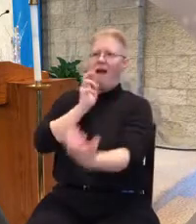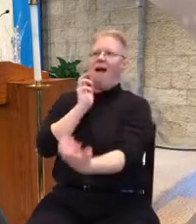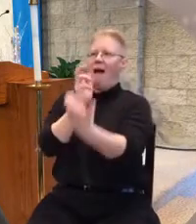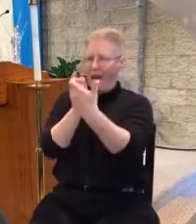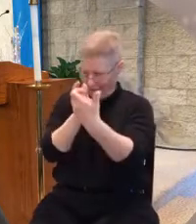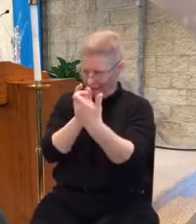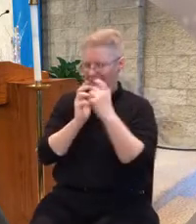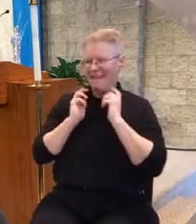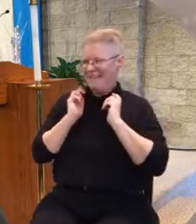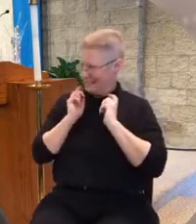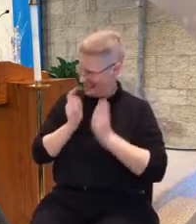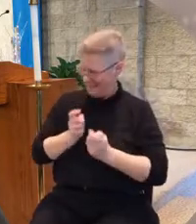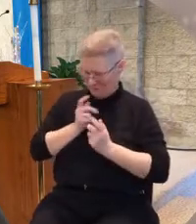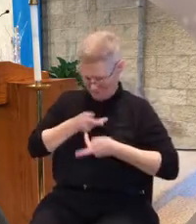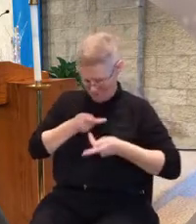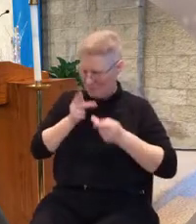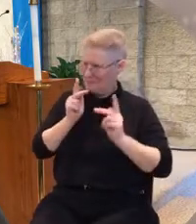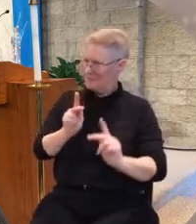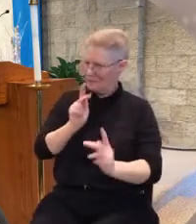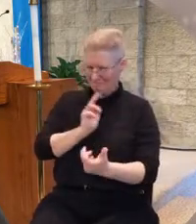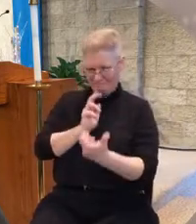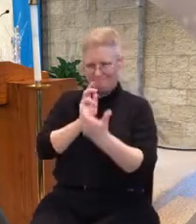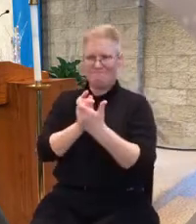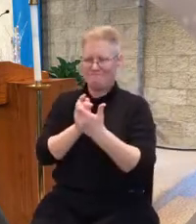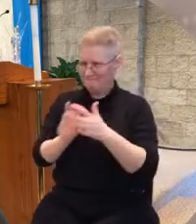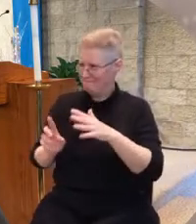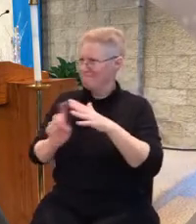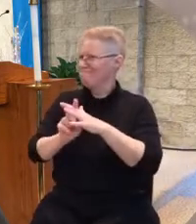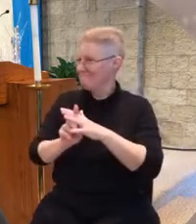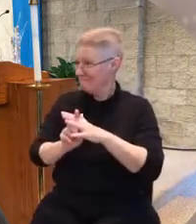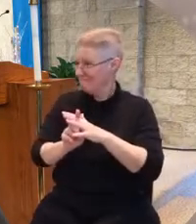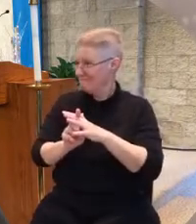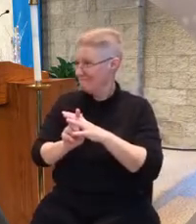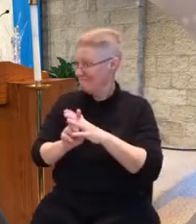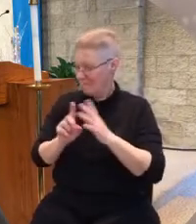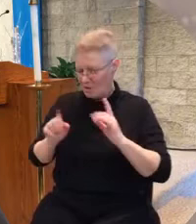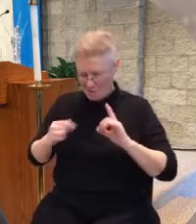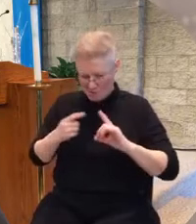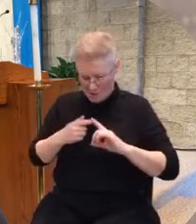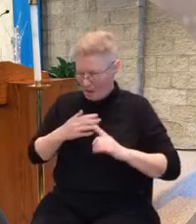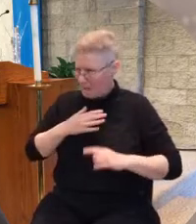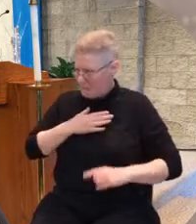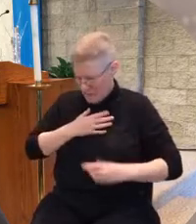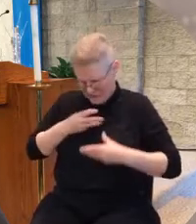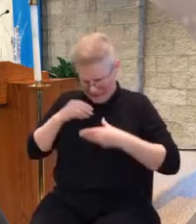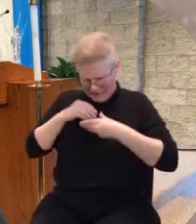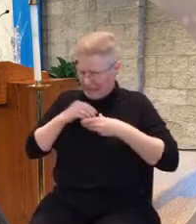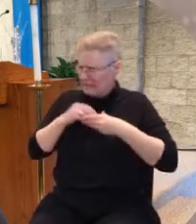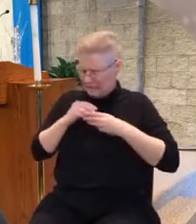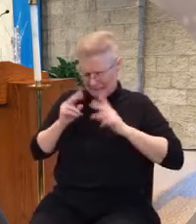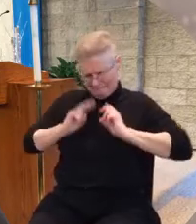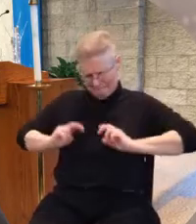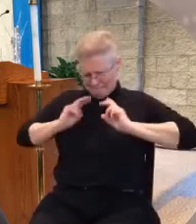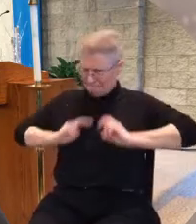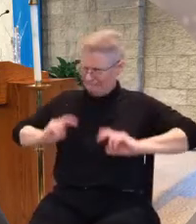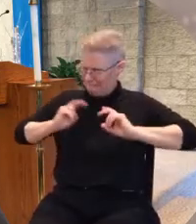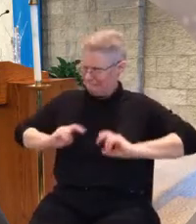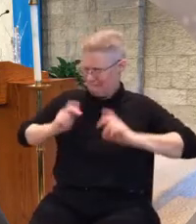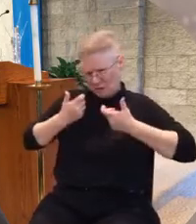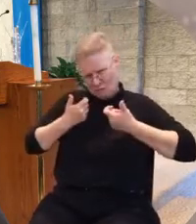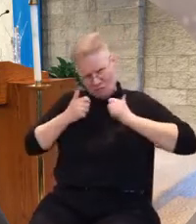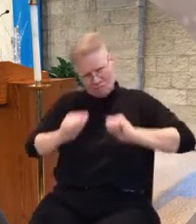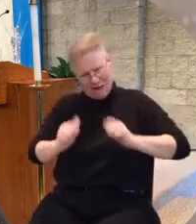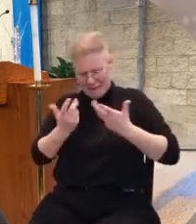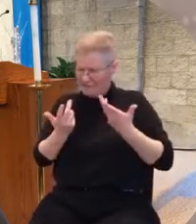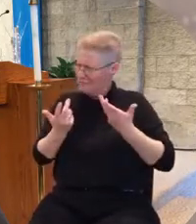to come through as the activity of our consciousness. And by the time I came out of my inner closet doing the soul recovery work that I want to teach